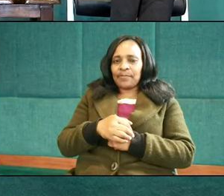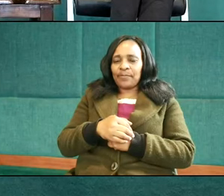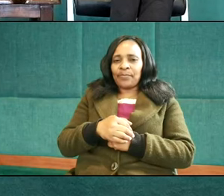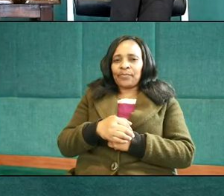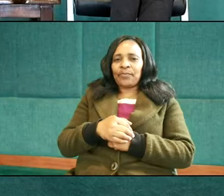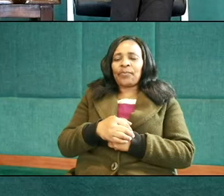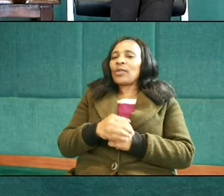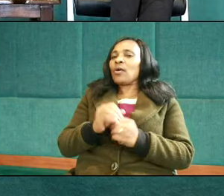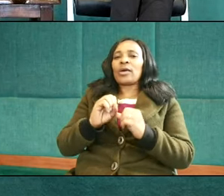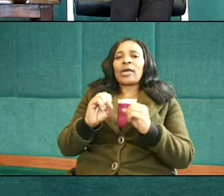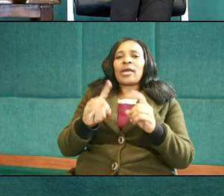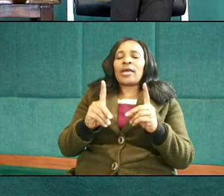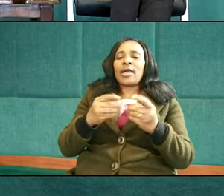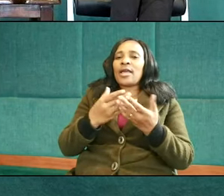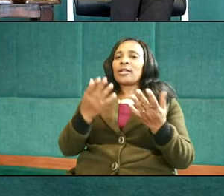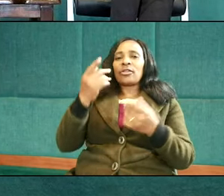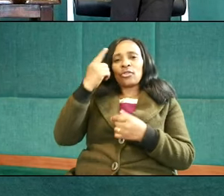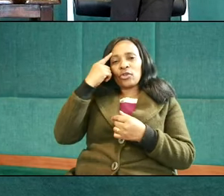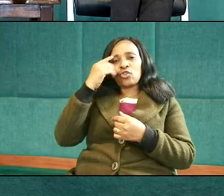Omweri, any thoughts?